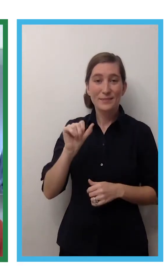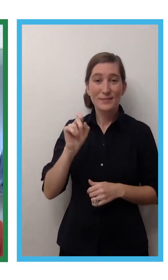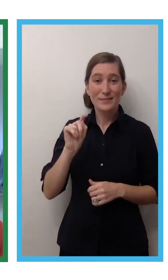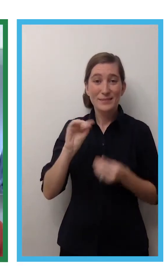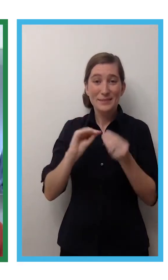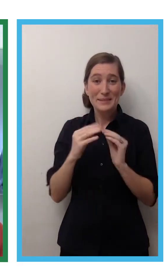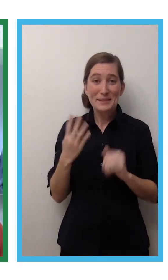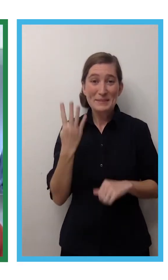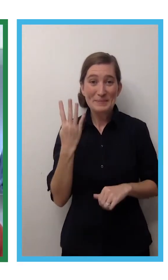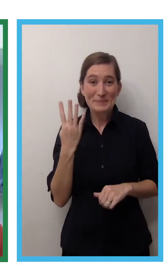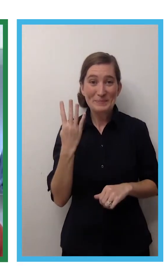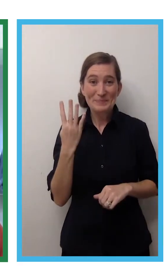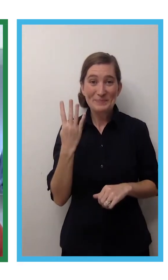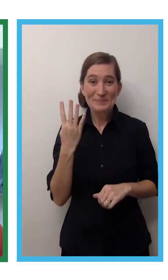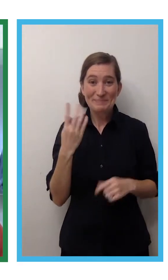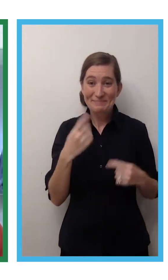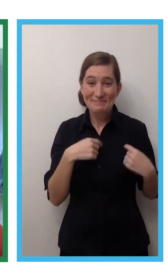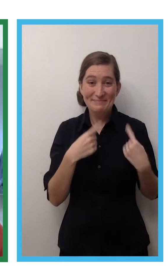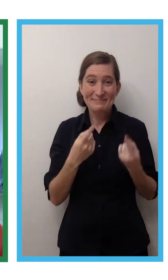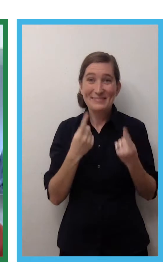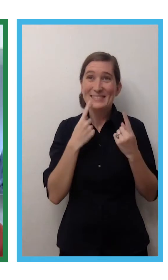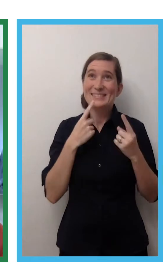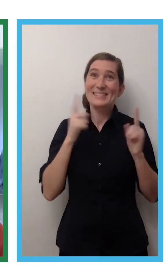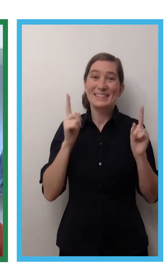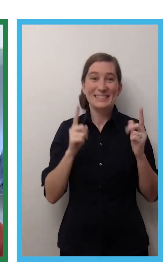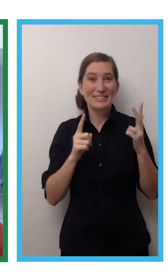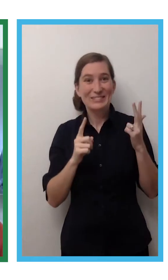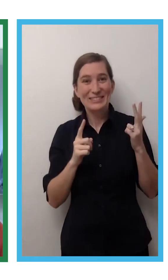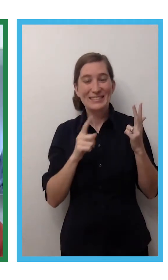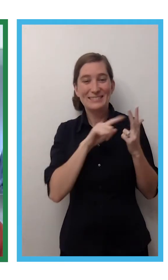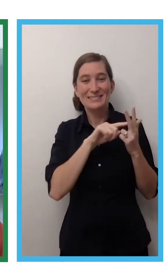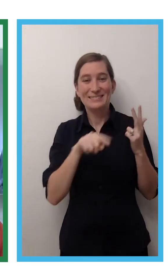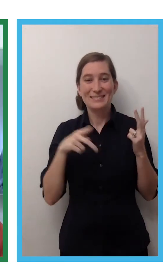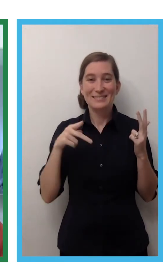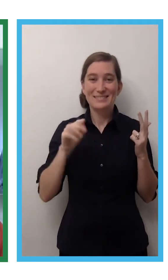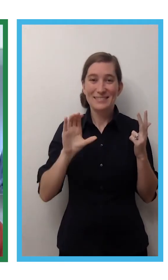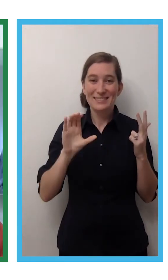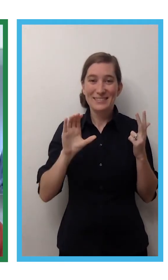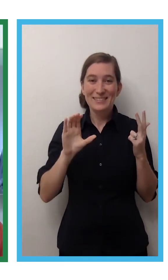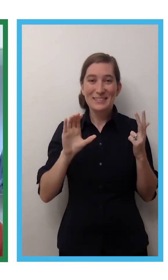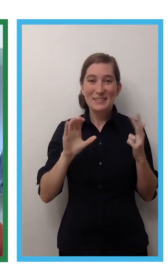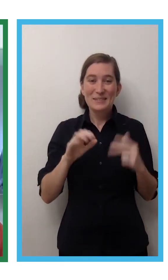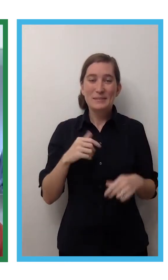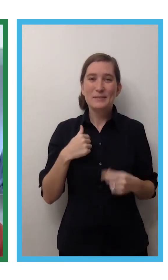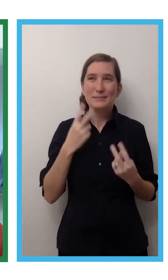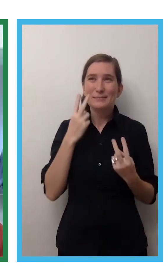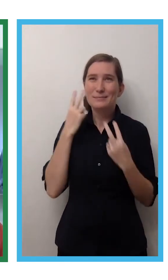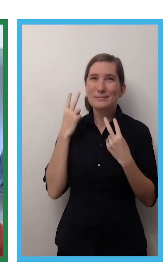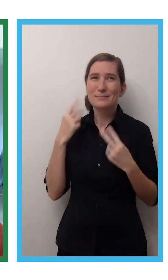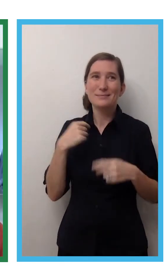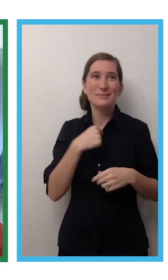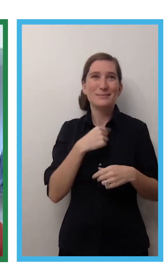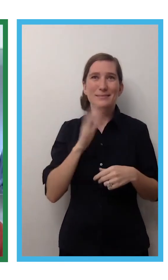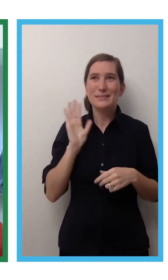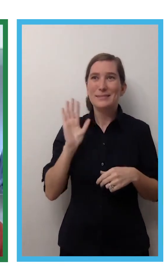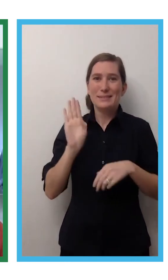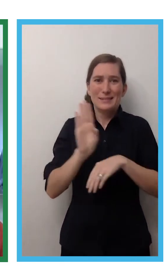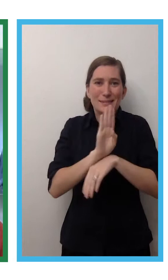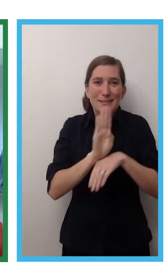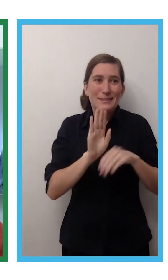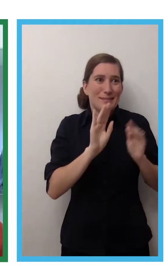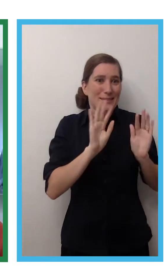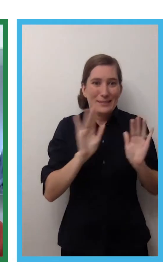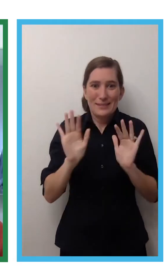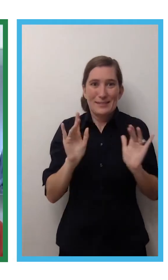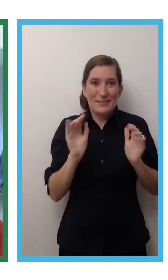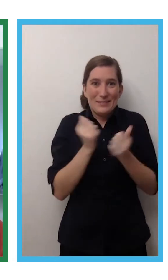And I'm just thinking today how crazy busy we are. And for the first 3 podcasts, I was like, you know, oh my God, got to have everything perfect